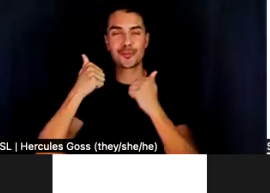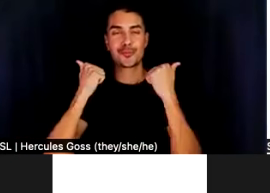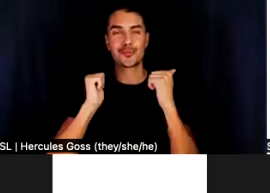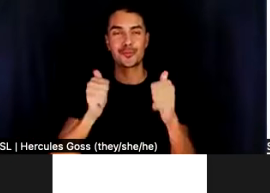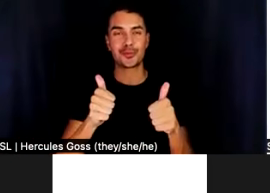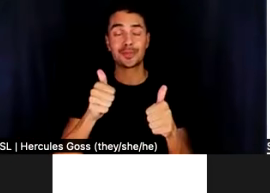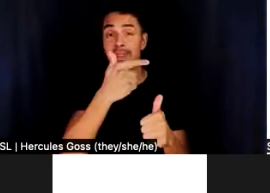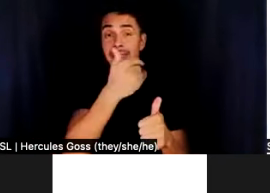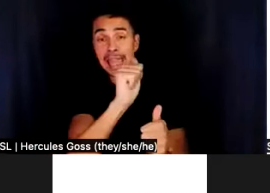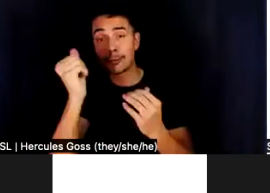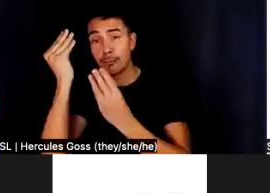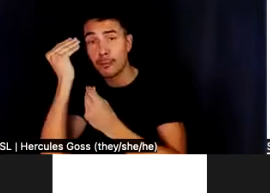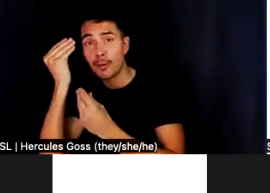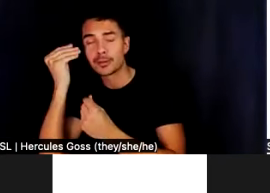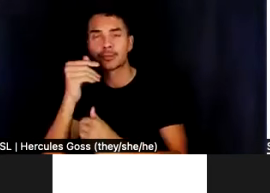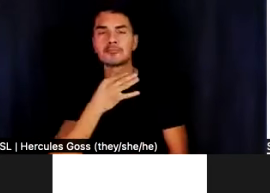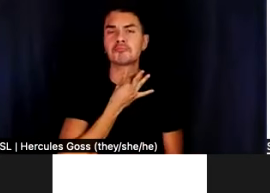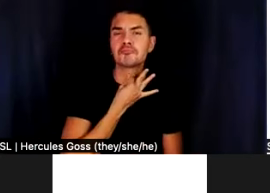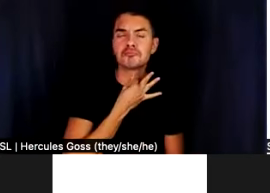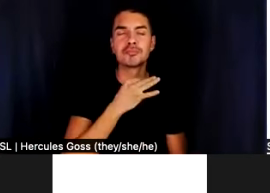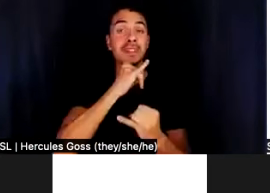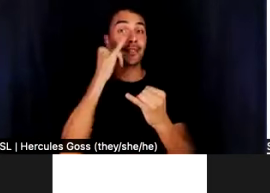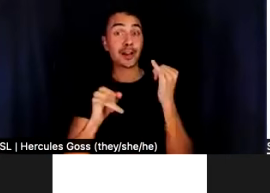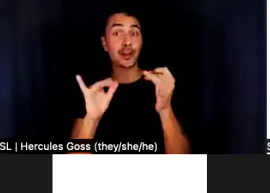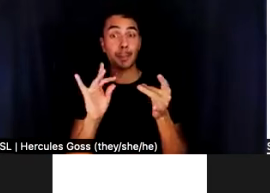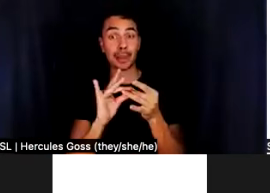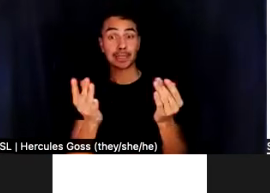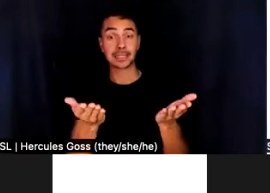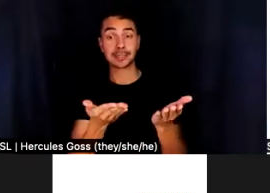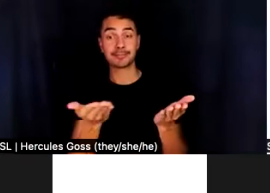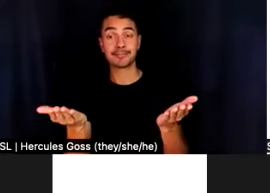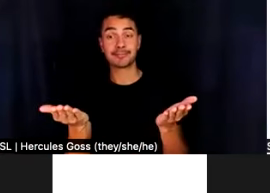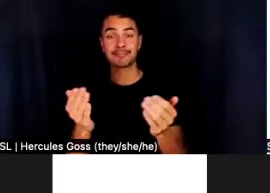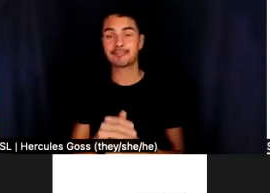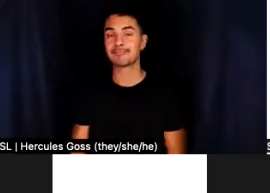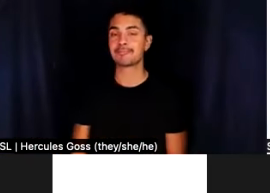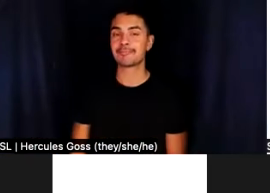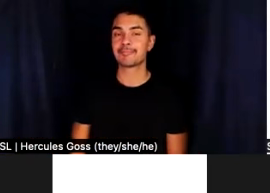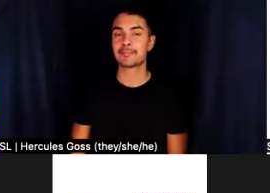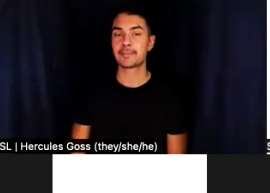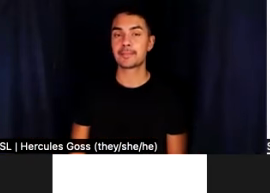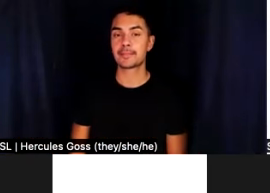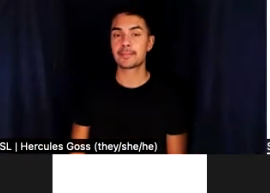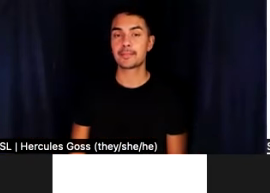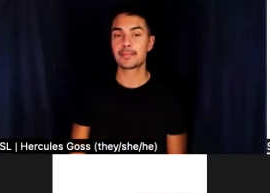Thoughts, questions, final comments on that section?